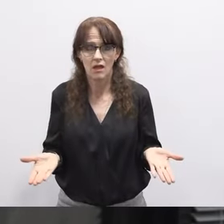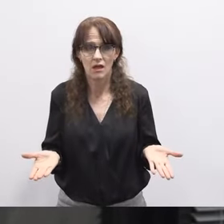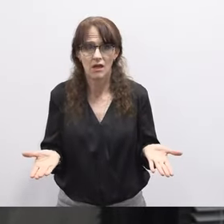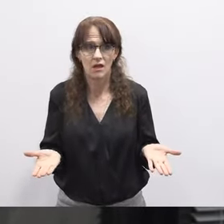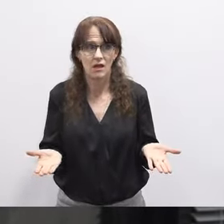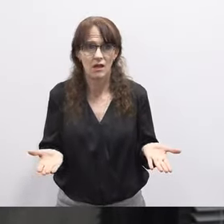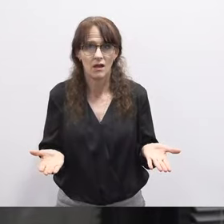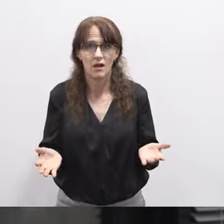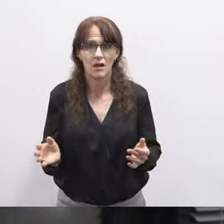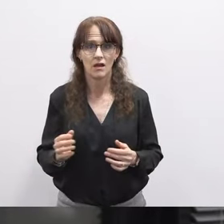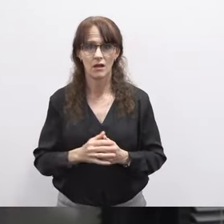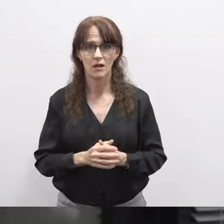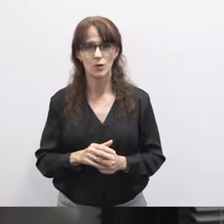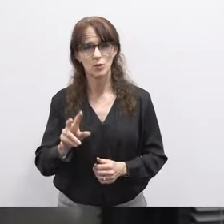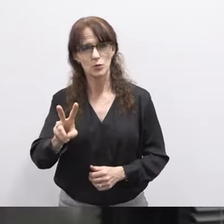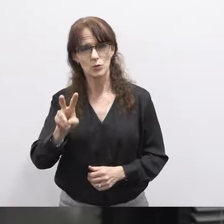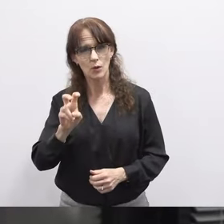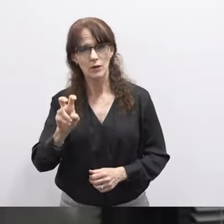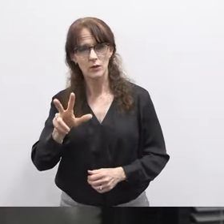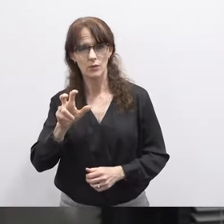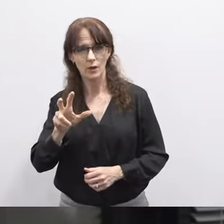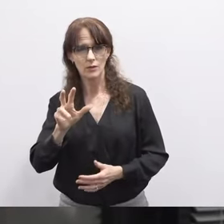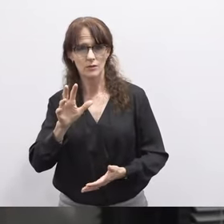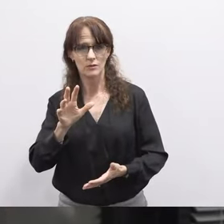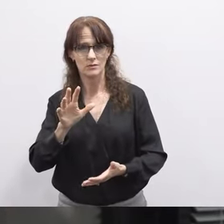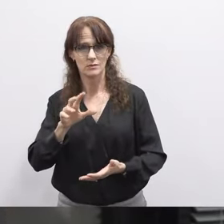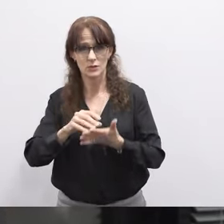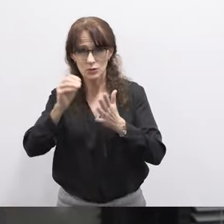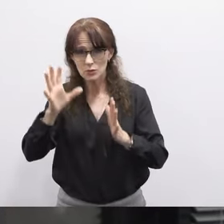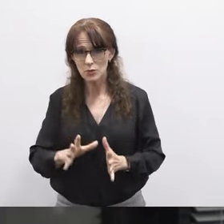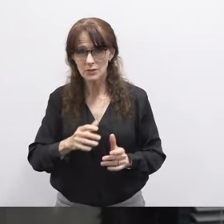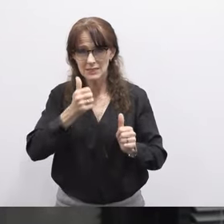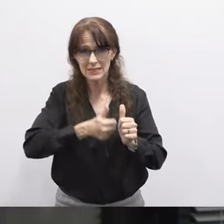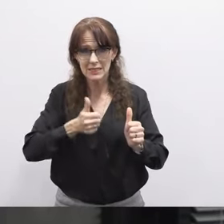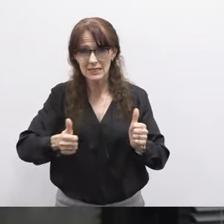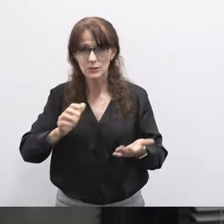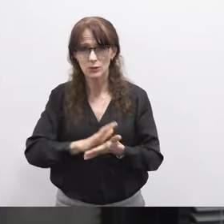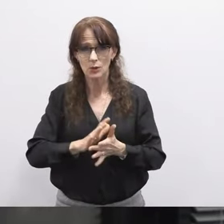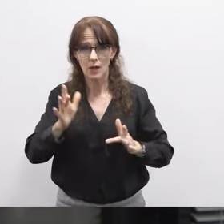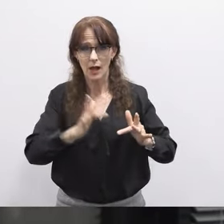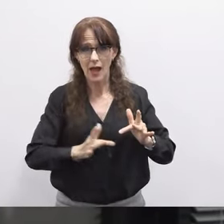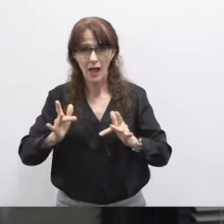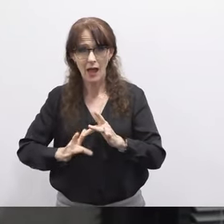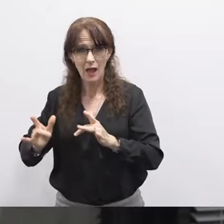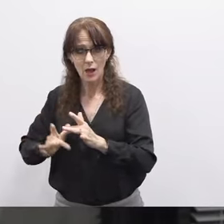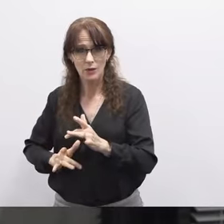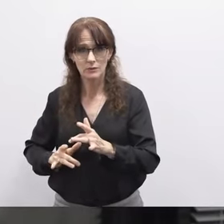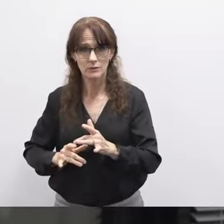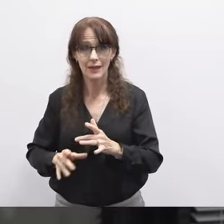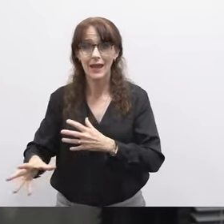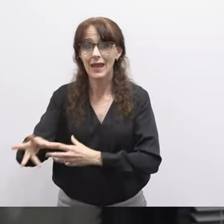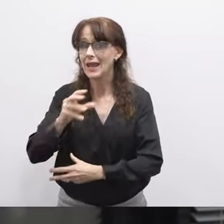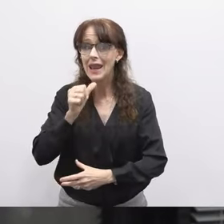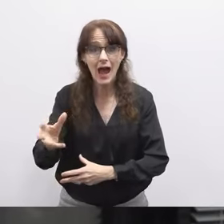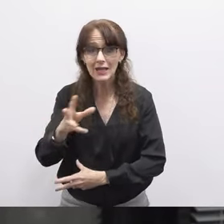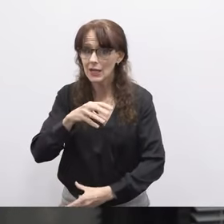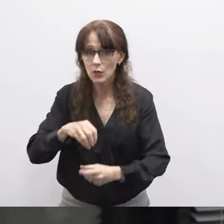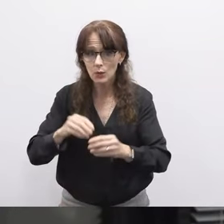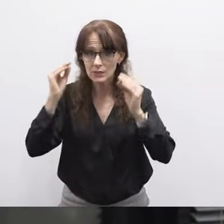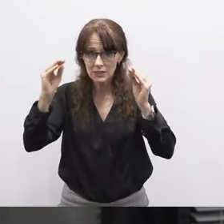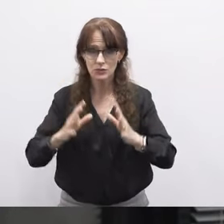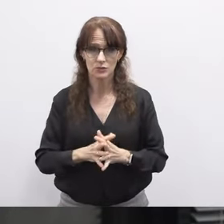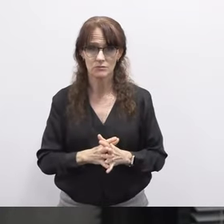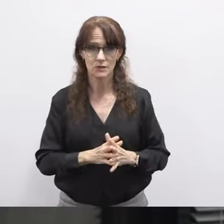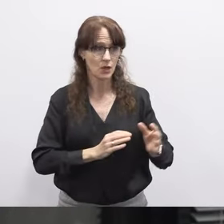over 200 to 300 students per school out, and that's not including the teachers. There's